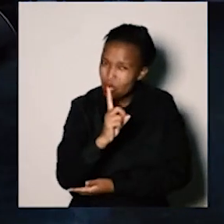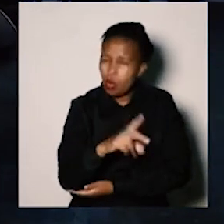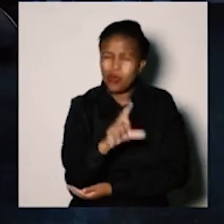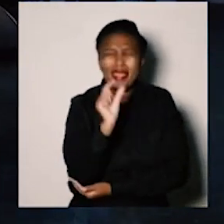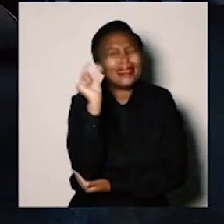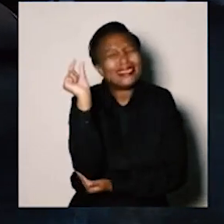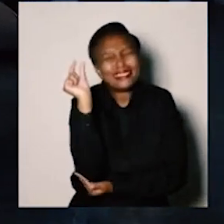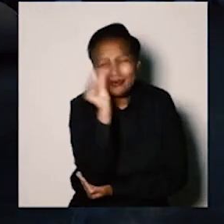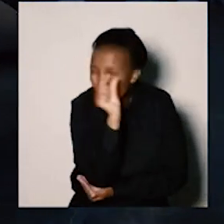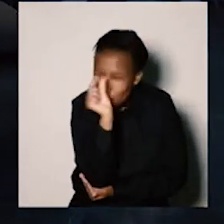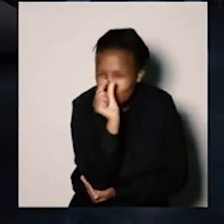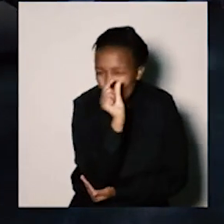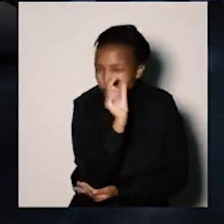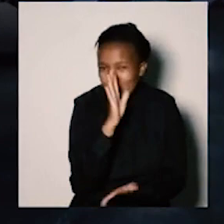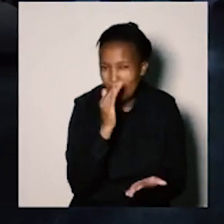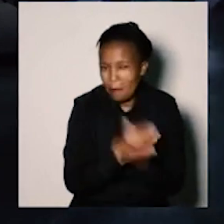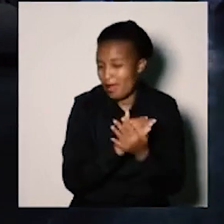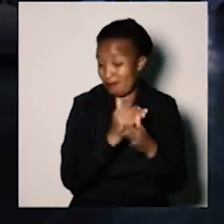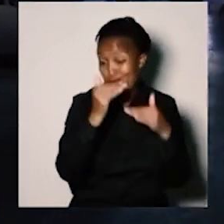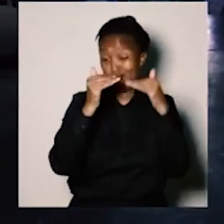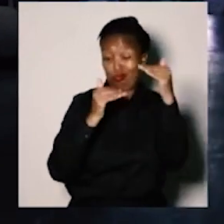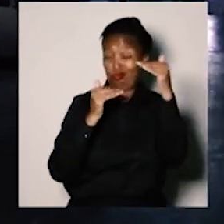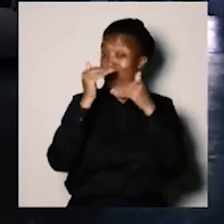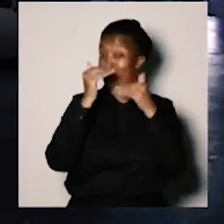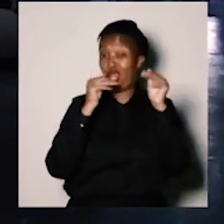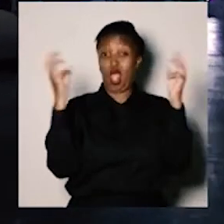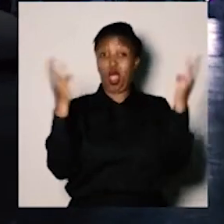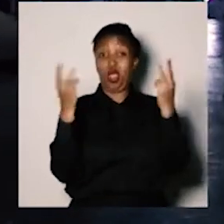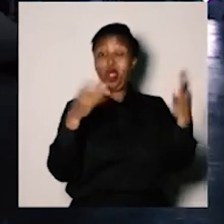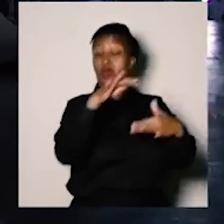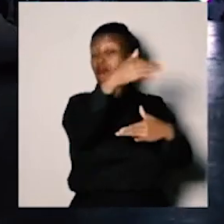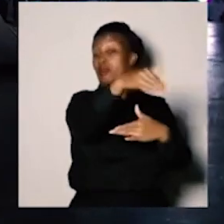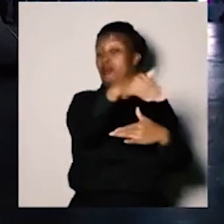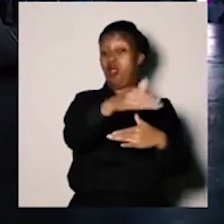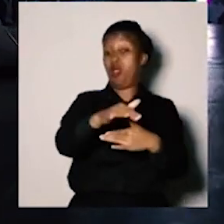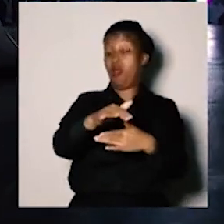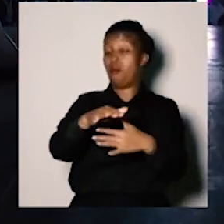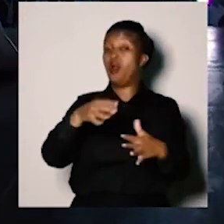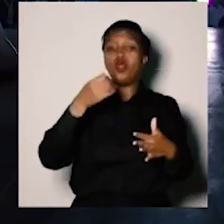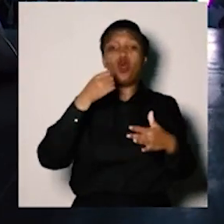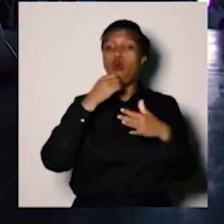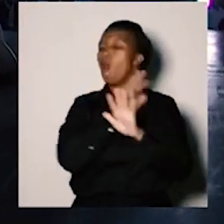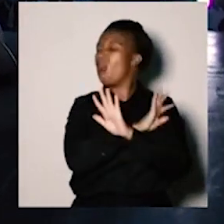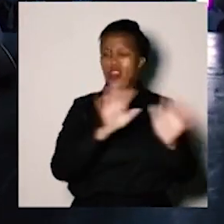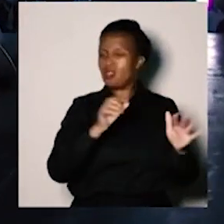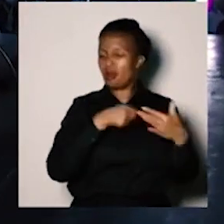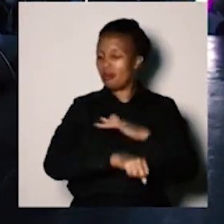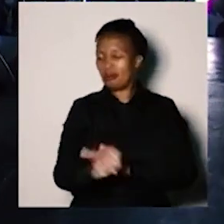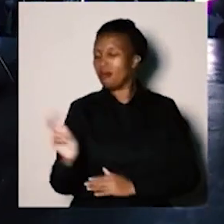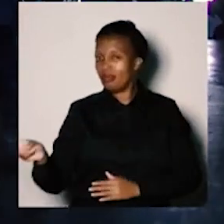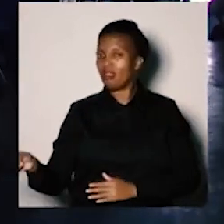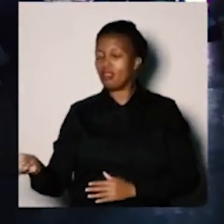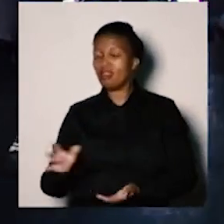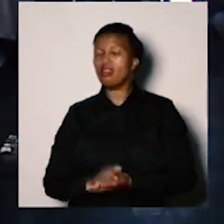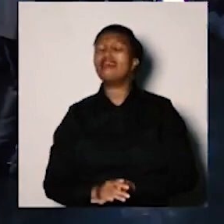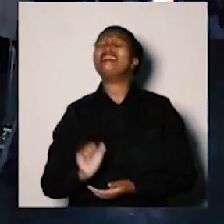fraction compared to the people out there who are not saved. Even if our church was